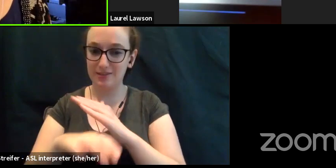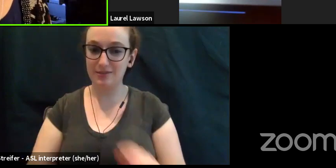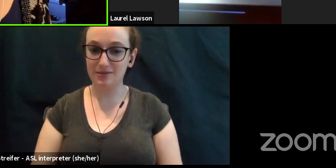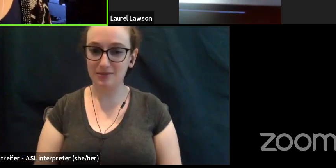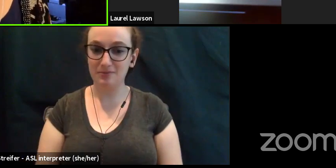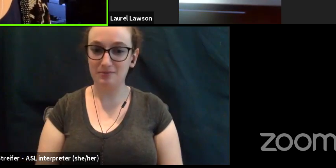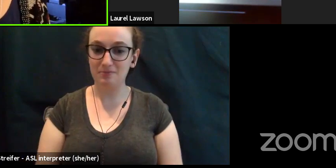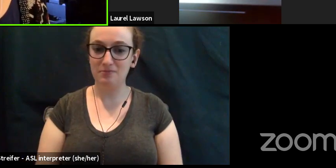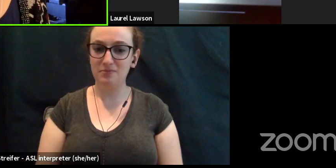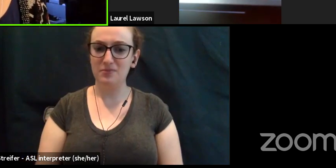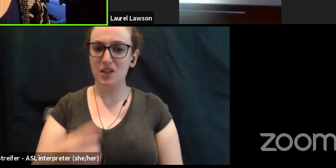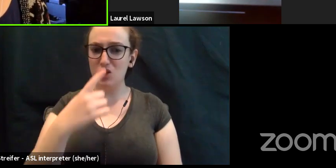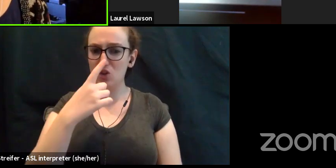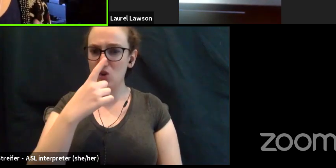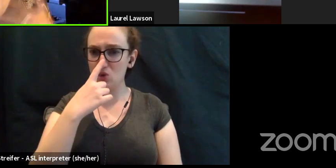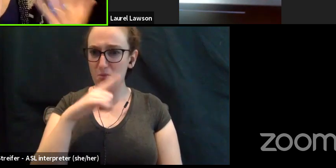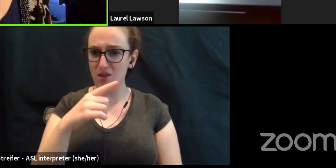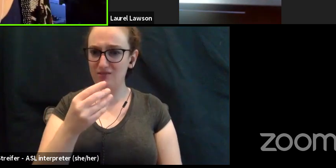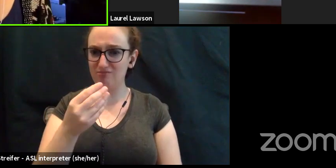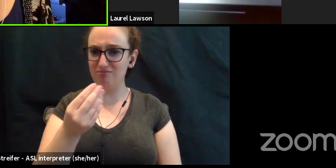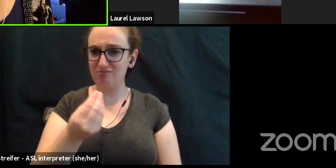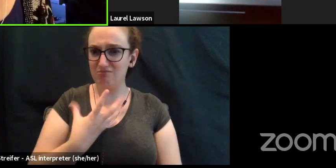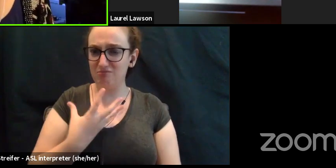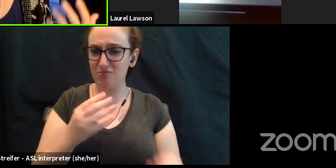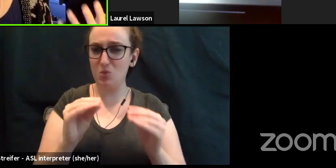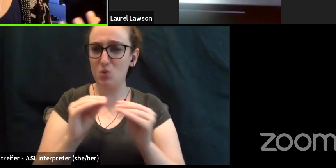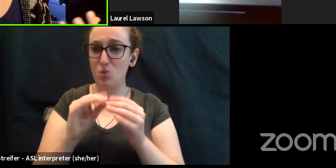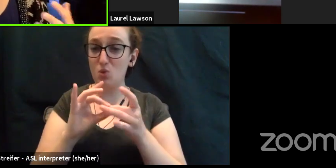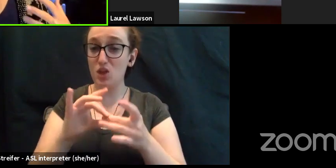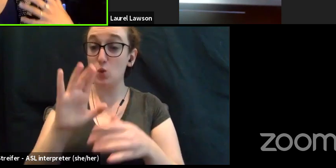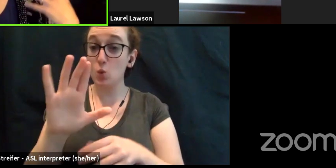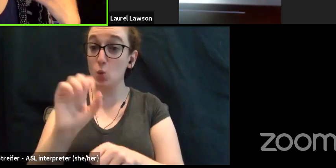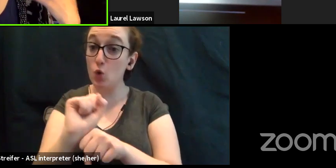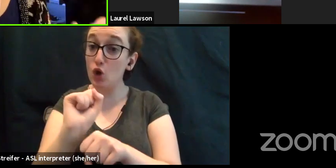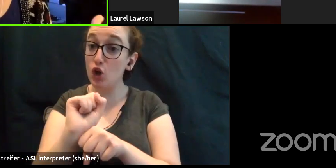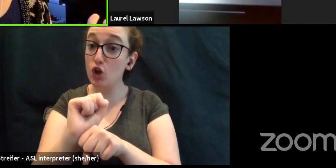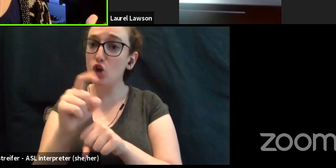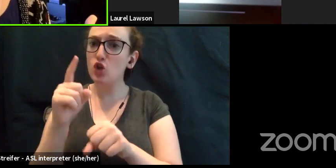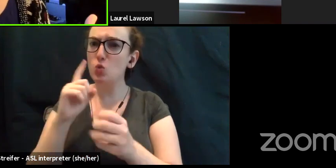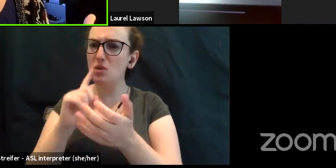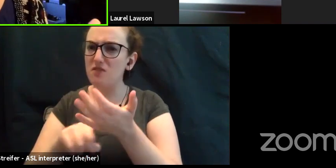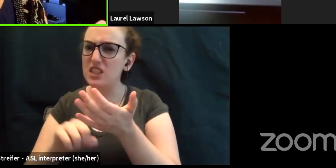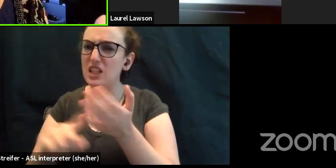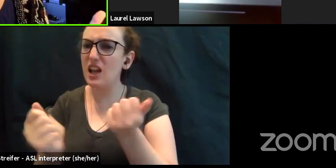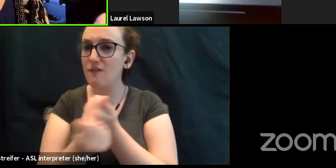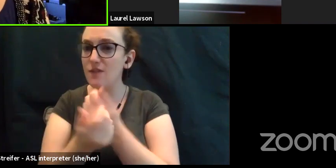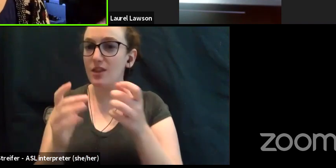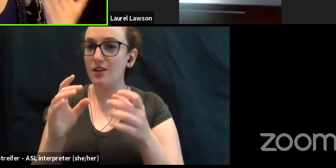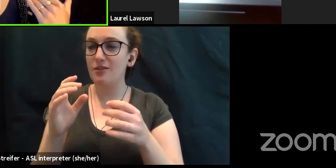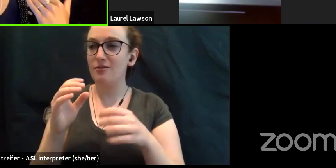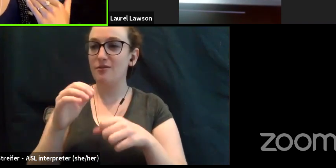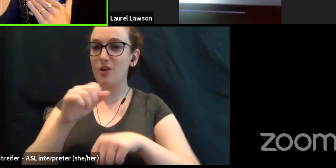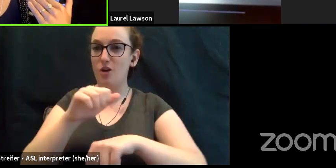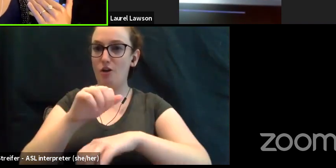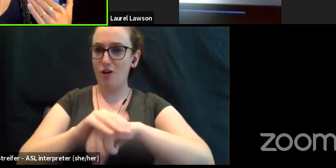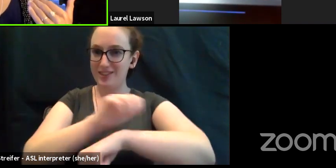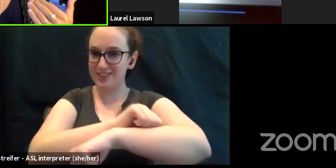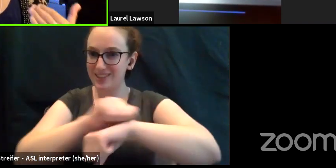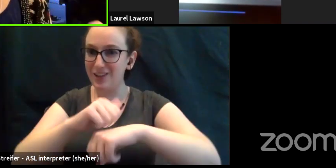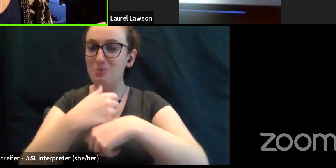about your work and about how you're not only investigating and investing in what's happening on stage during the performances, but you're also